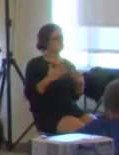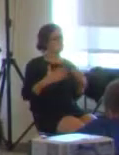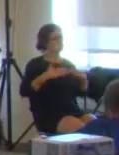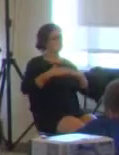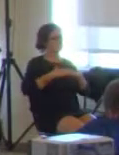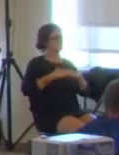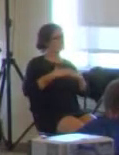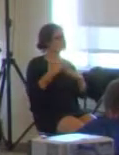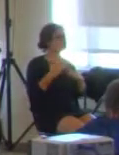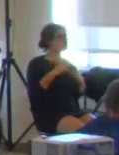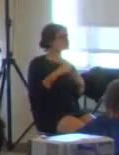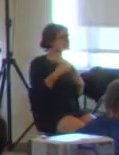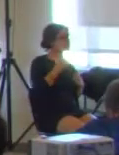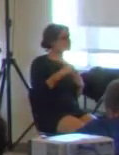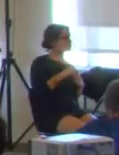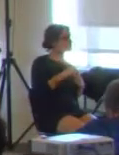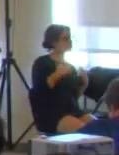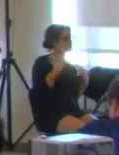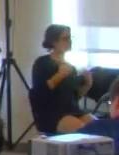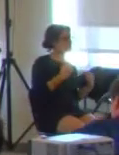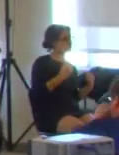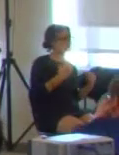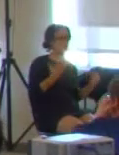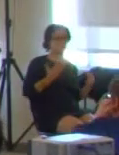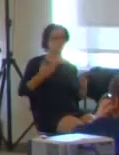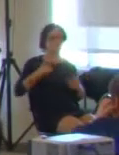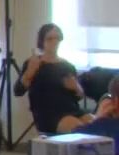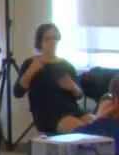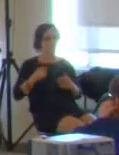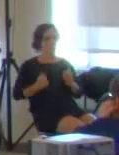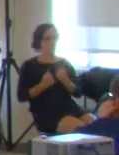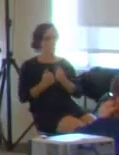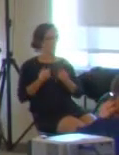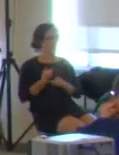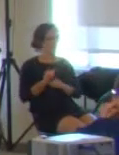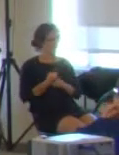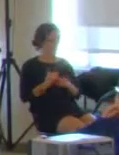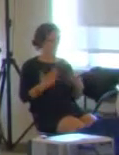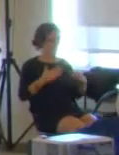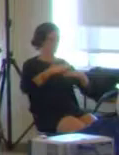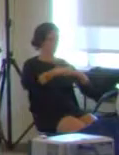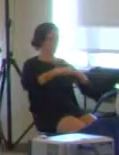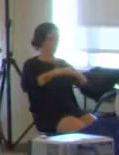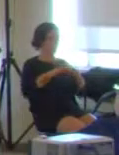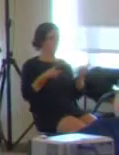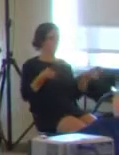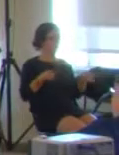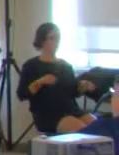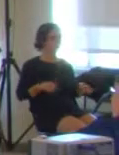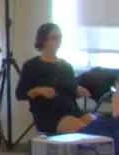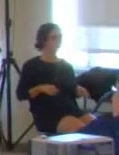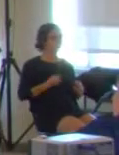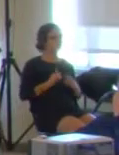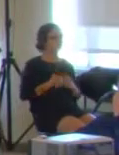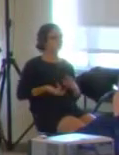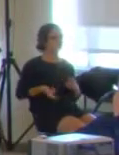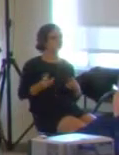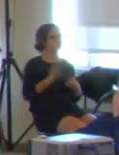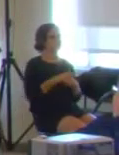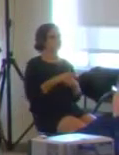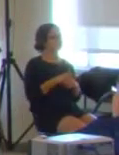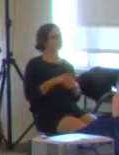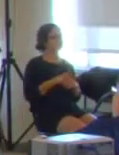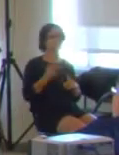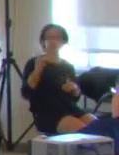recovery and the core principles of supportive employment. And if you look at the ways in which it gets implemented,